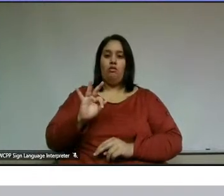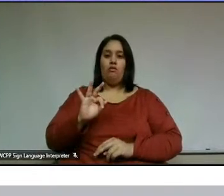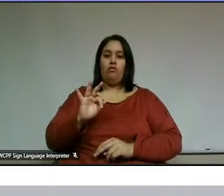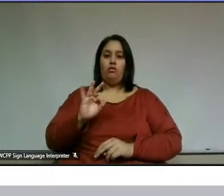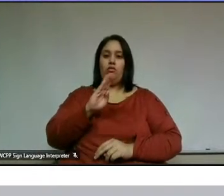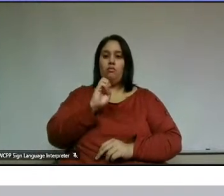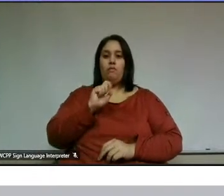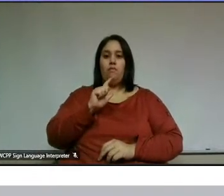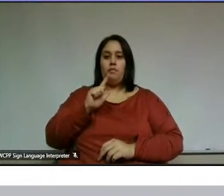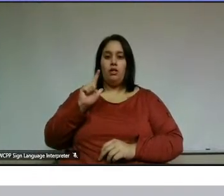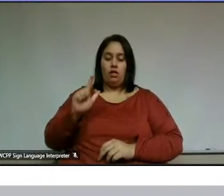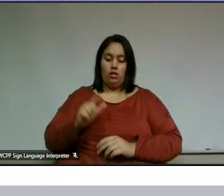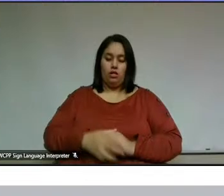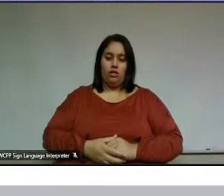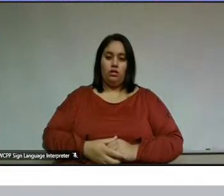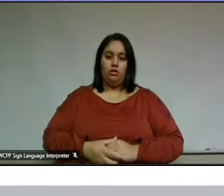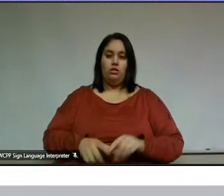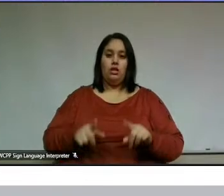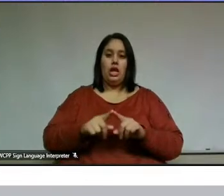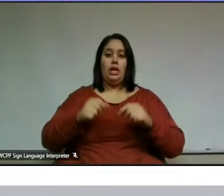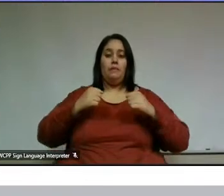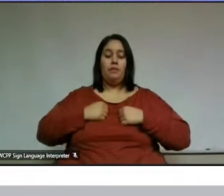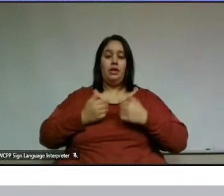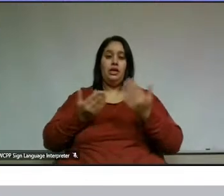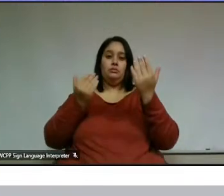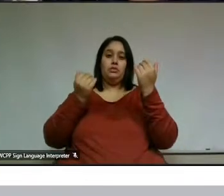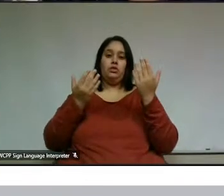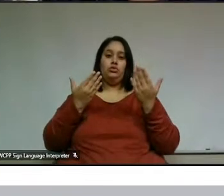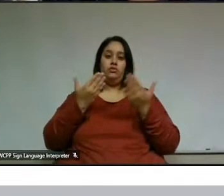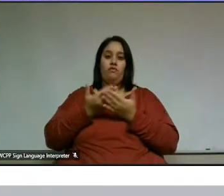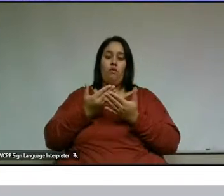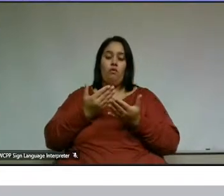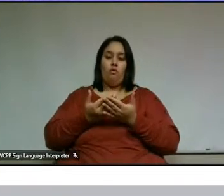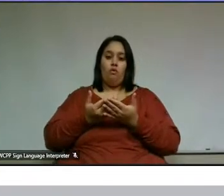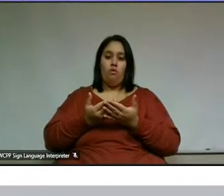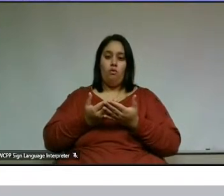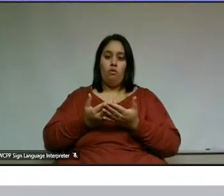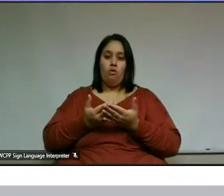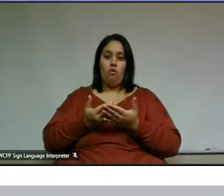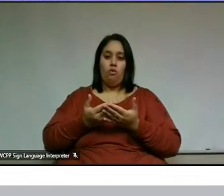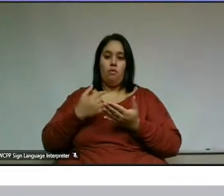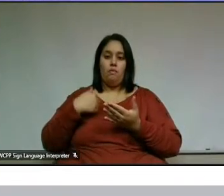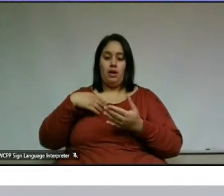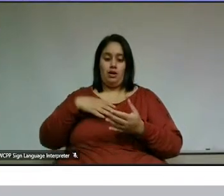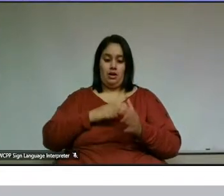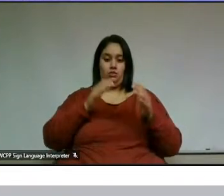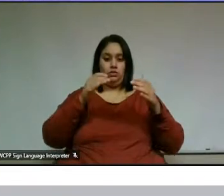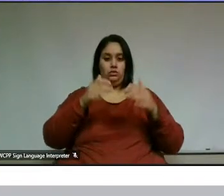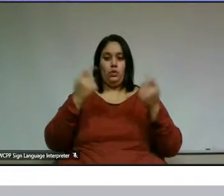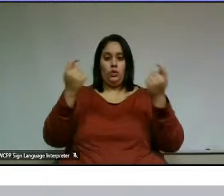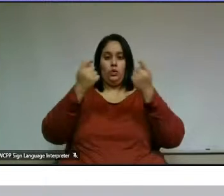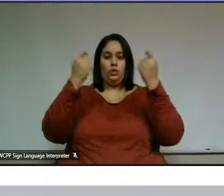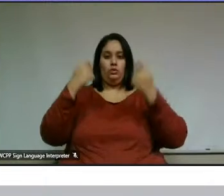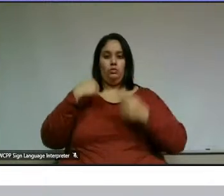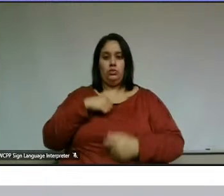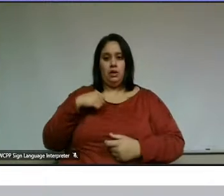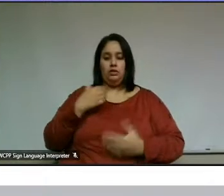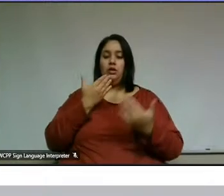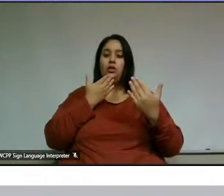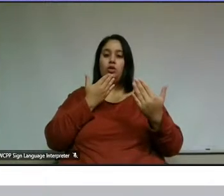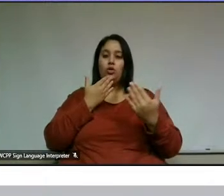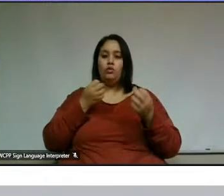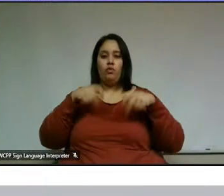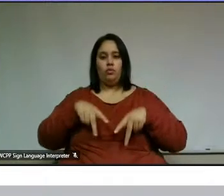of the bill and my expectation to this and my council as a rural municipality. And thank you very much